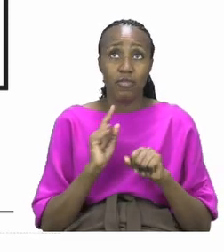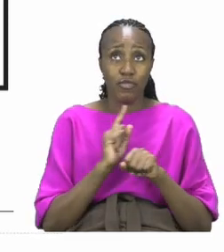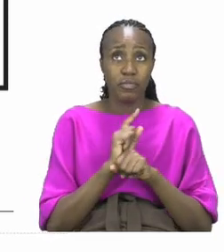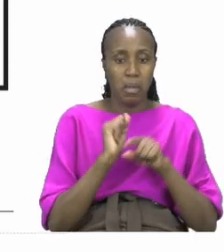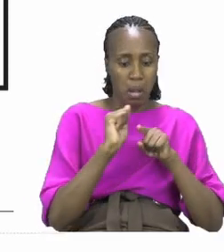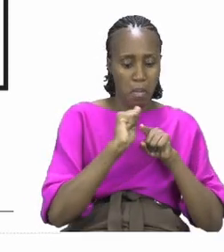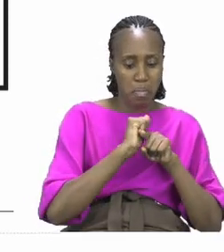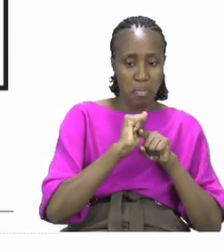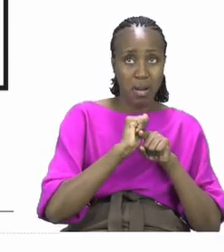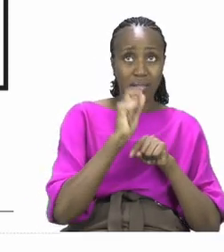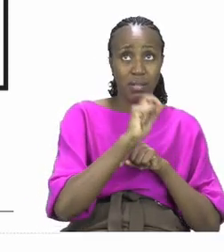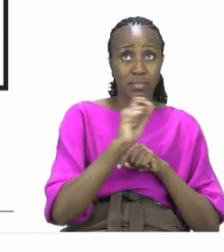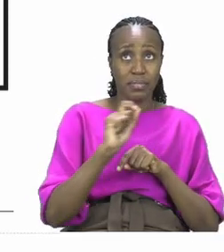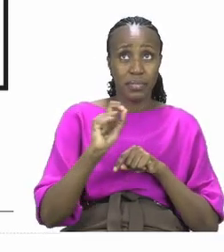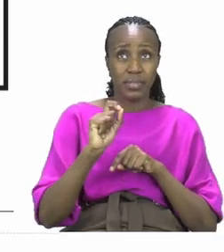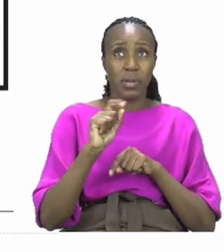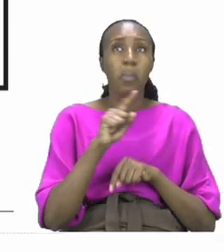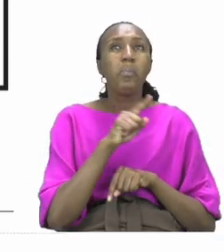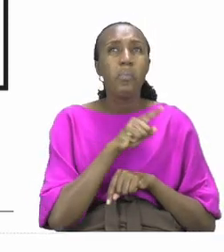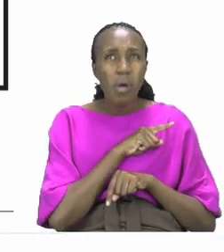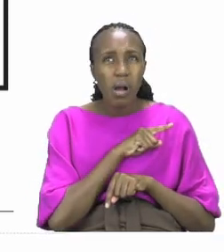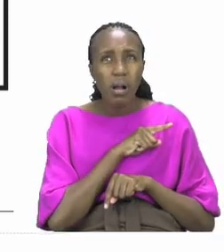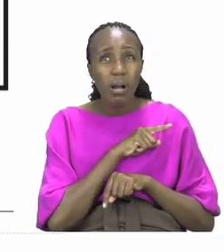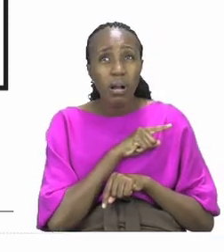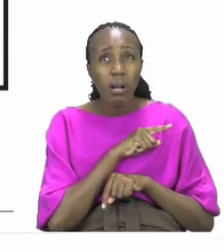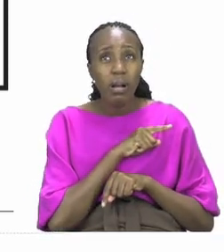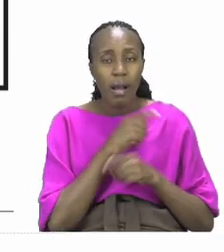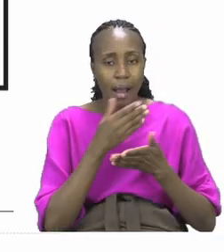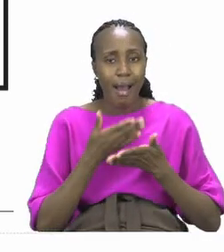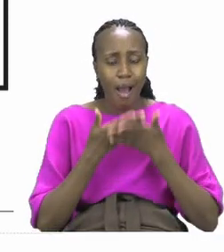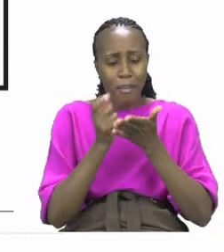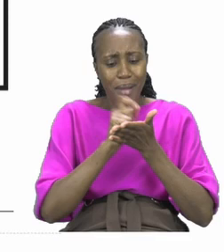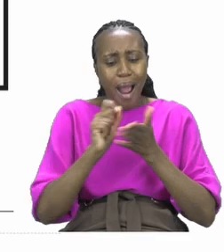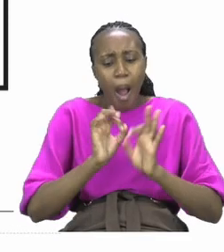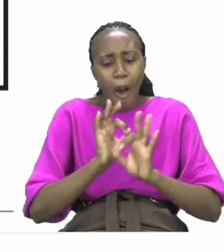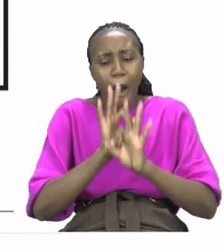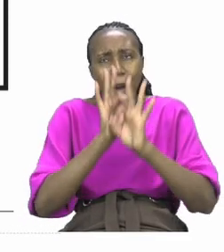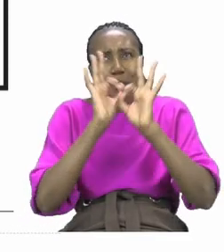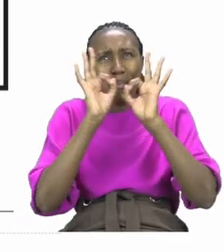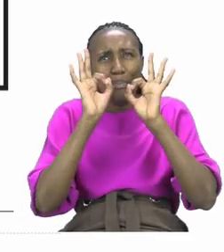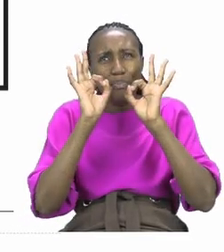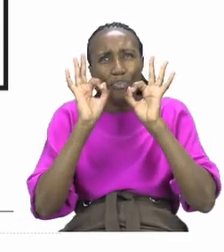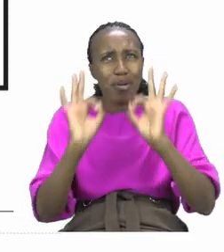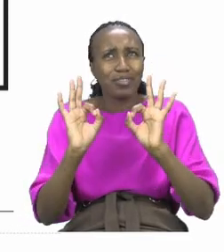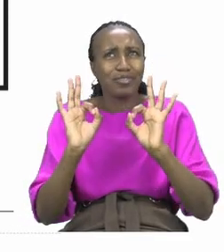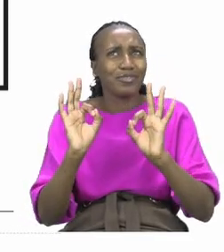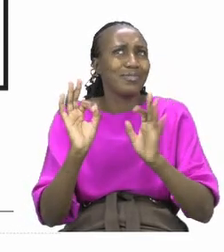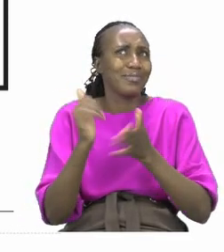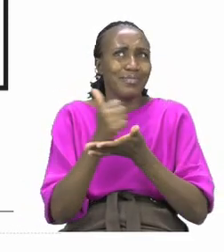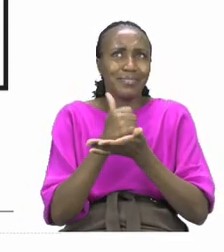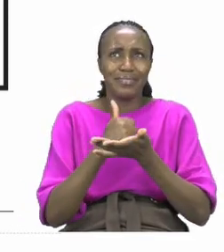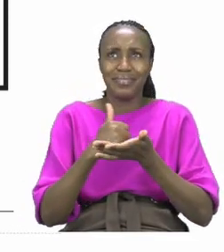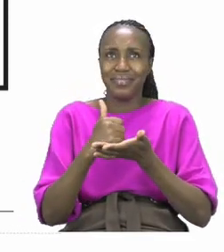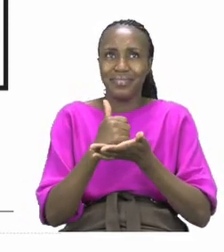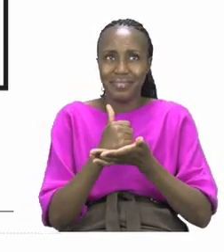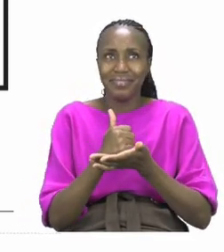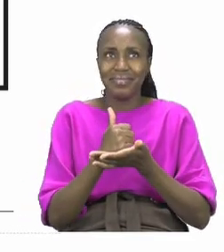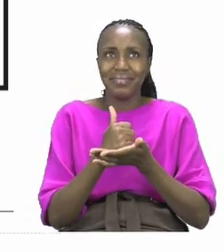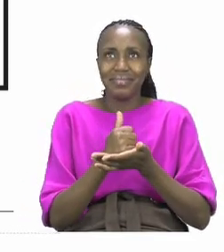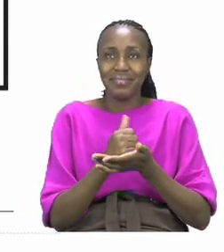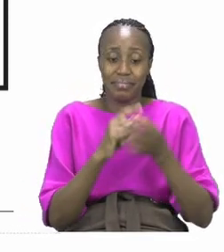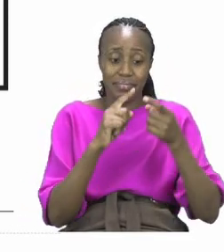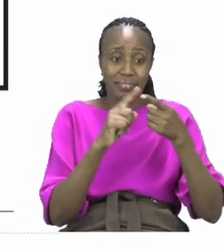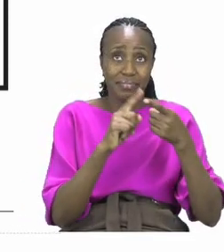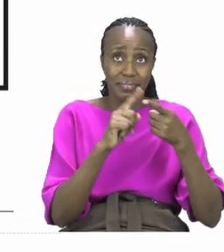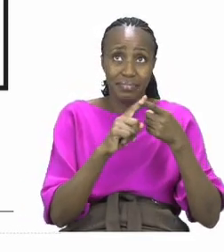Tracing is very important, boys and girls, because it helps our handwriting stay nice and tidy. You're going to start by tracing